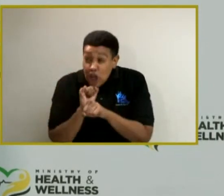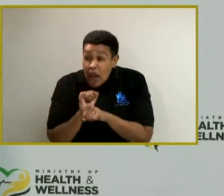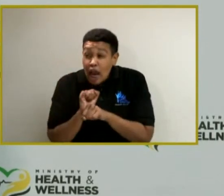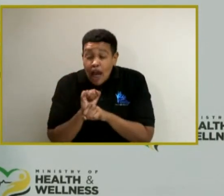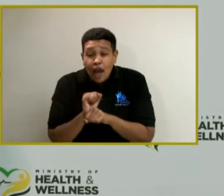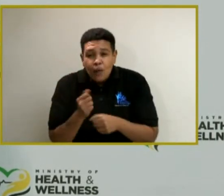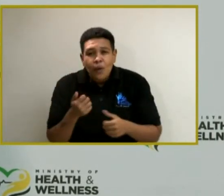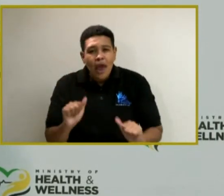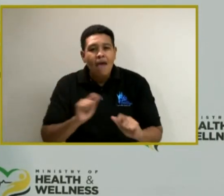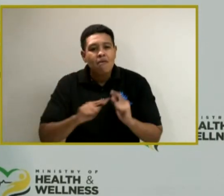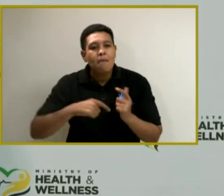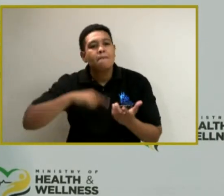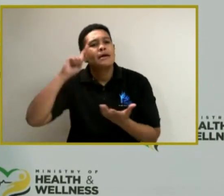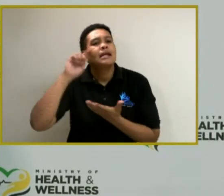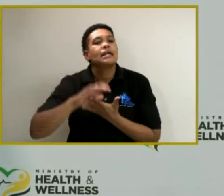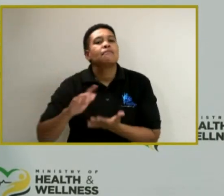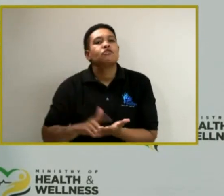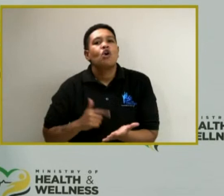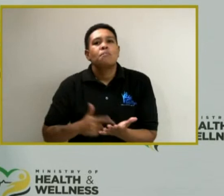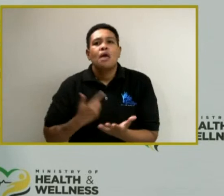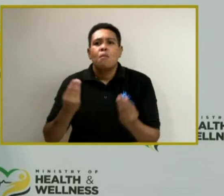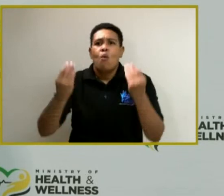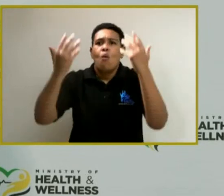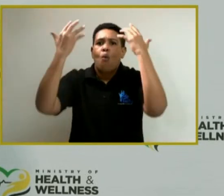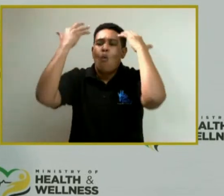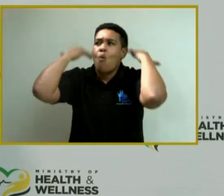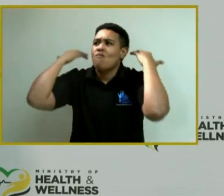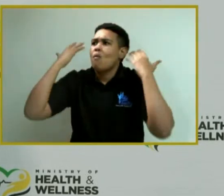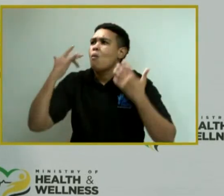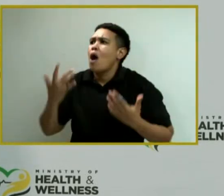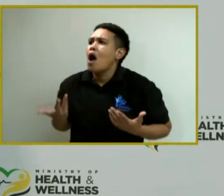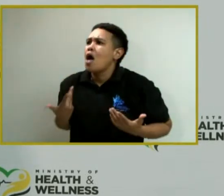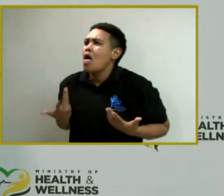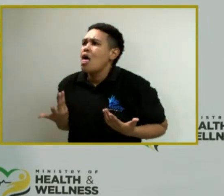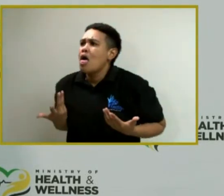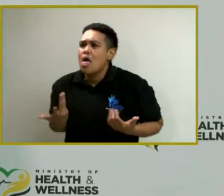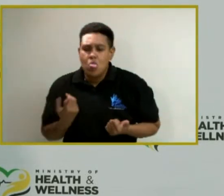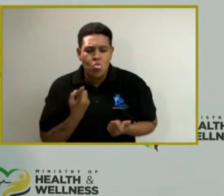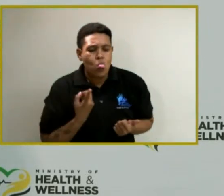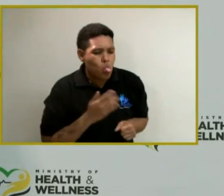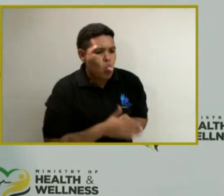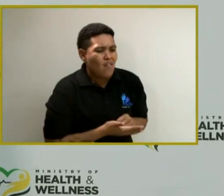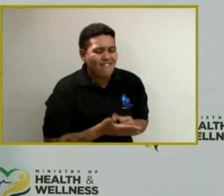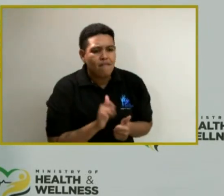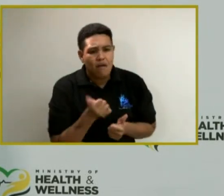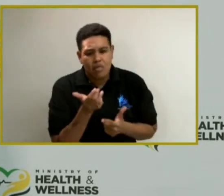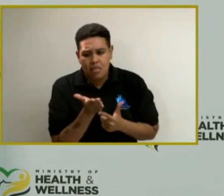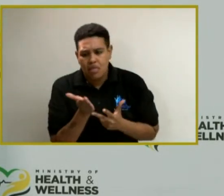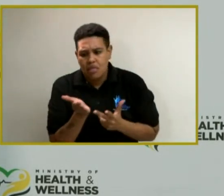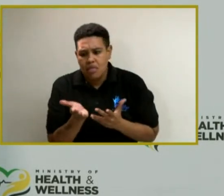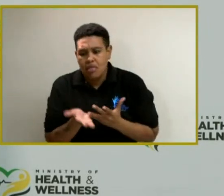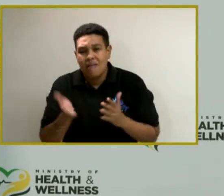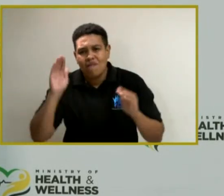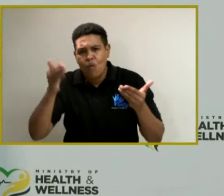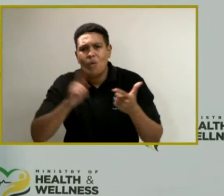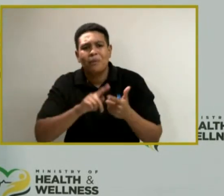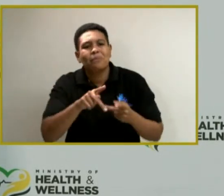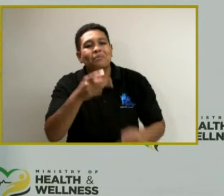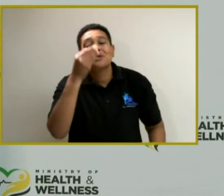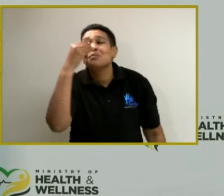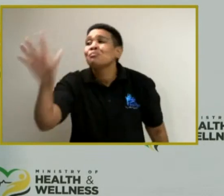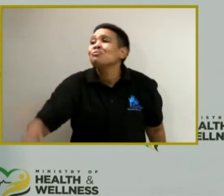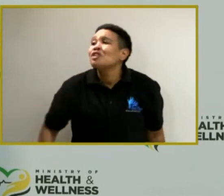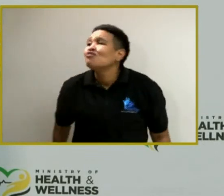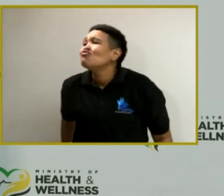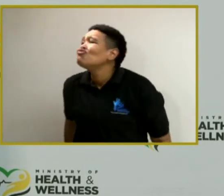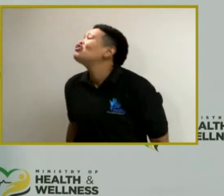I do believe that sometimes it's overwhelming because of the extent to which persons just do not want to comply. And this is an